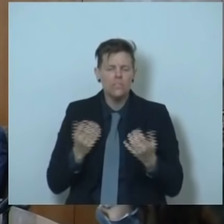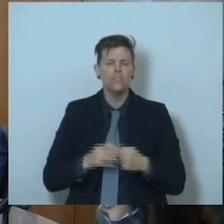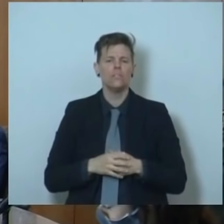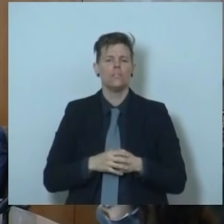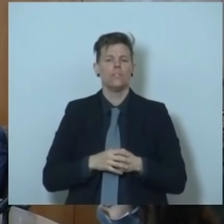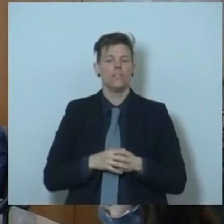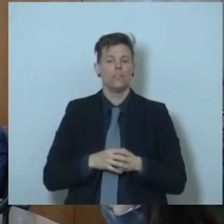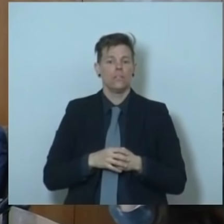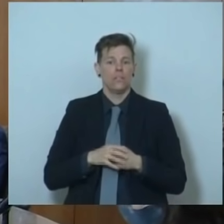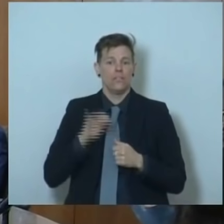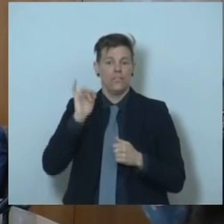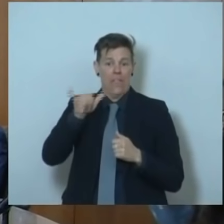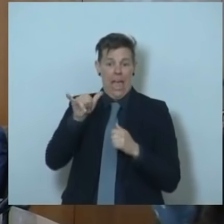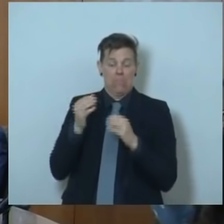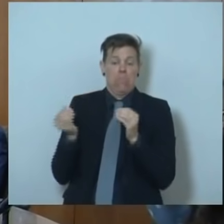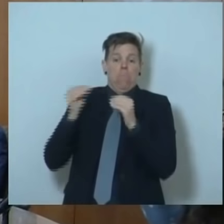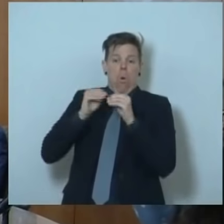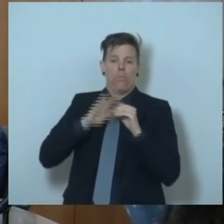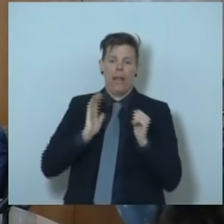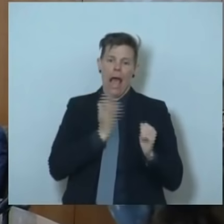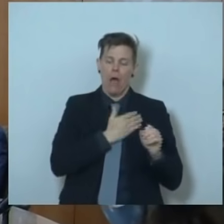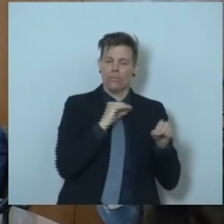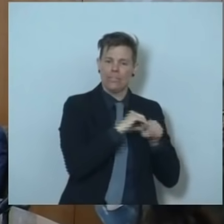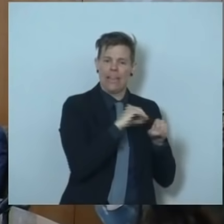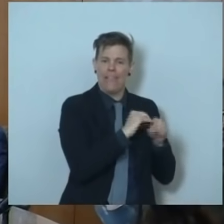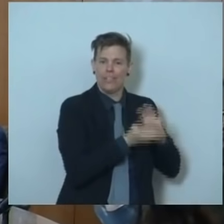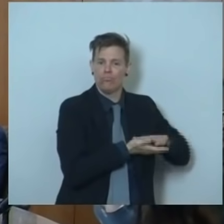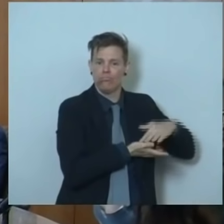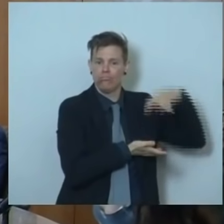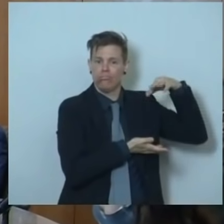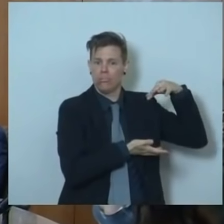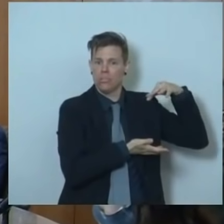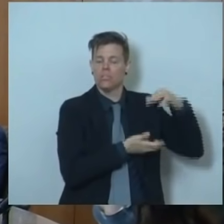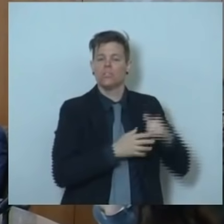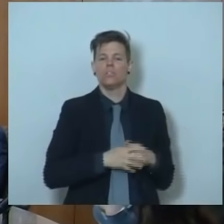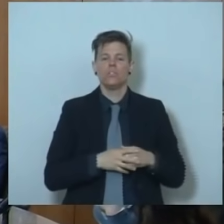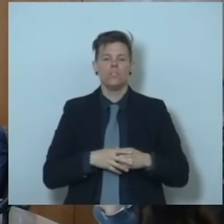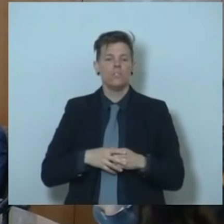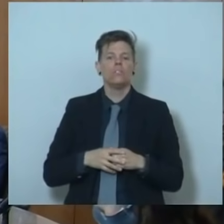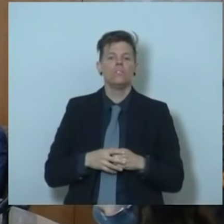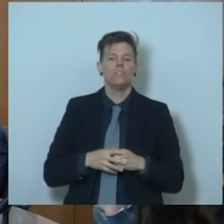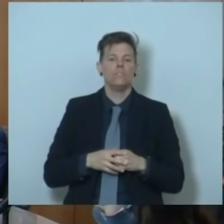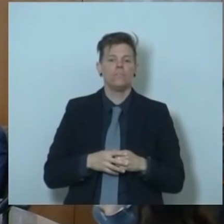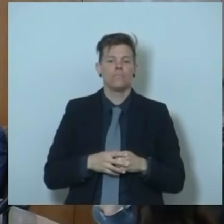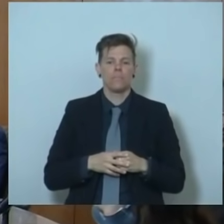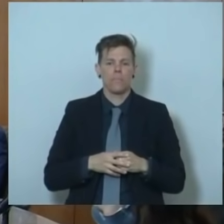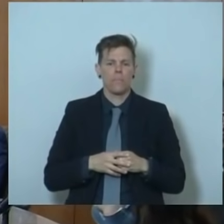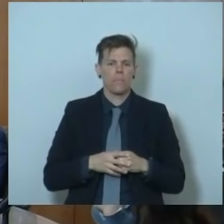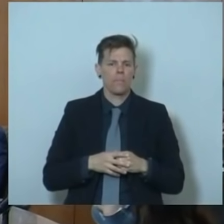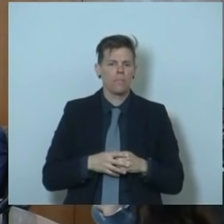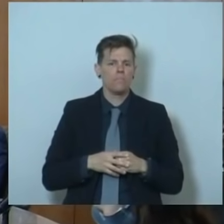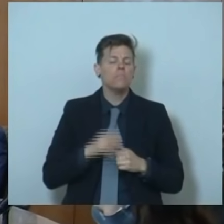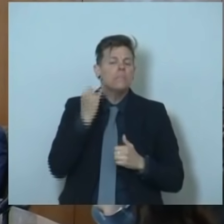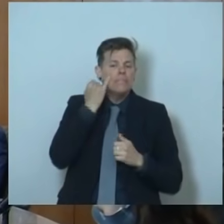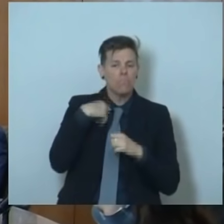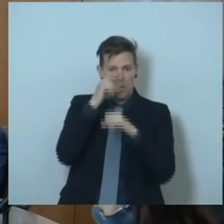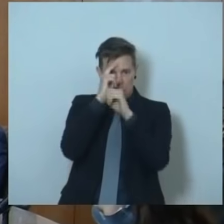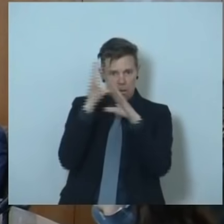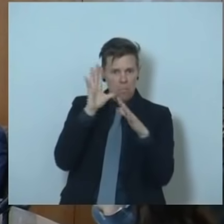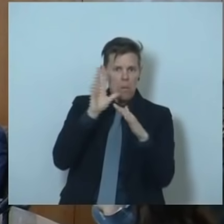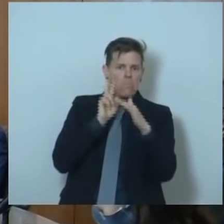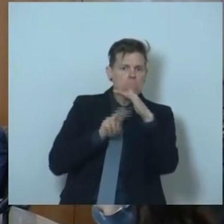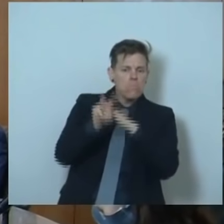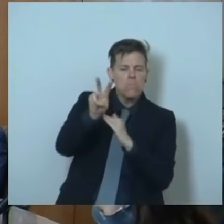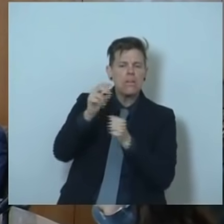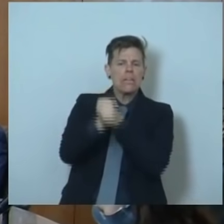reserves. And the state also has the following fiscal year, 2022, to think about. I was curious if